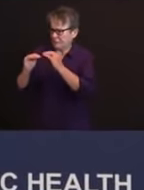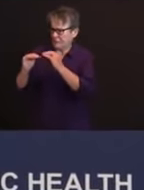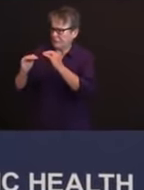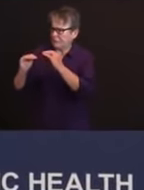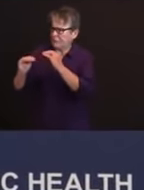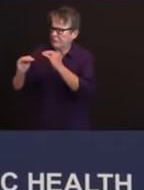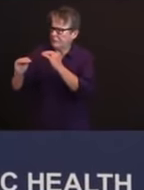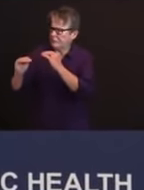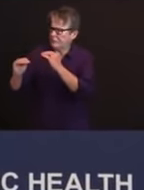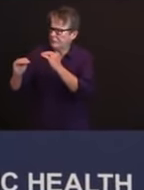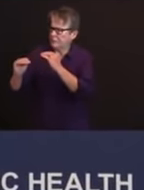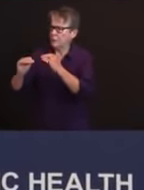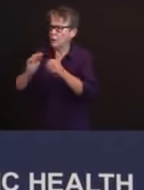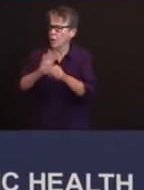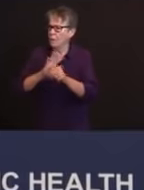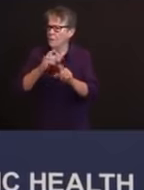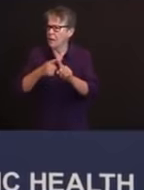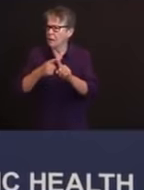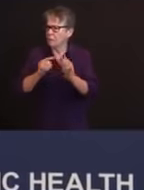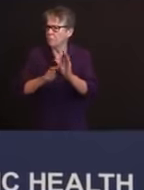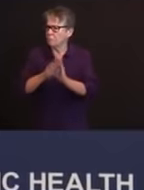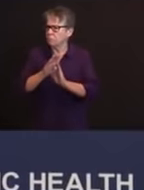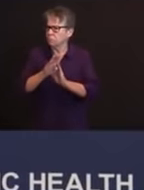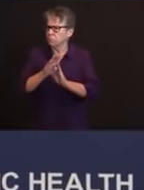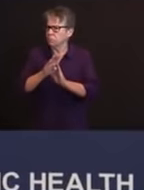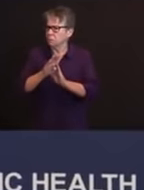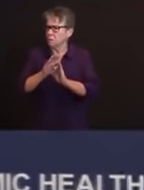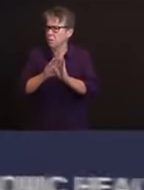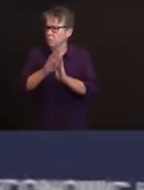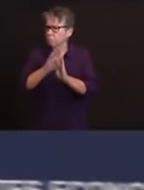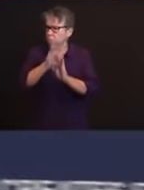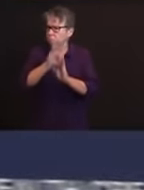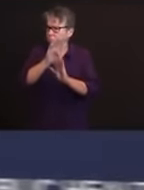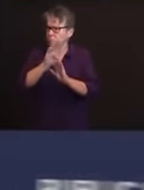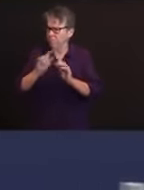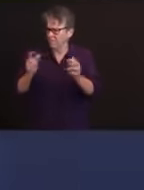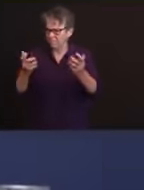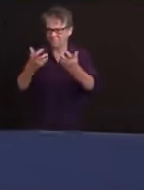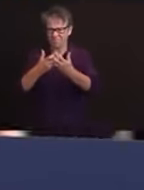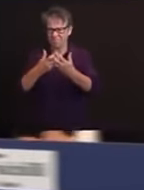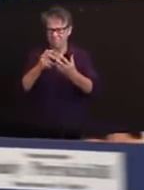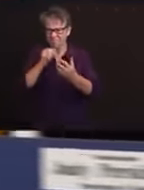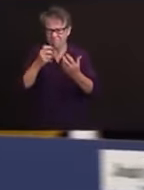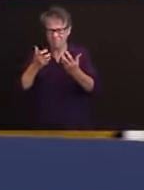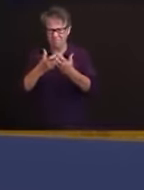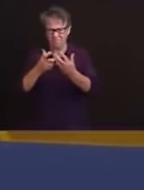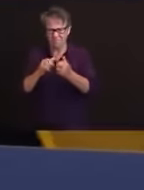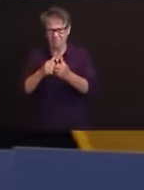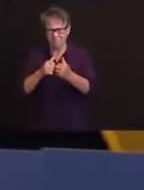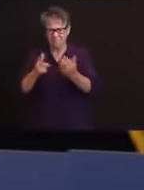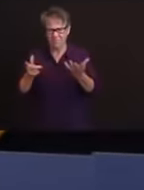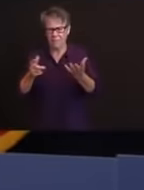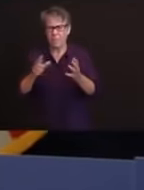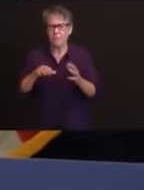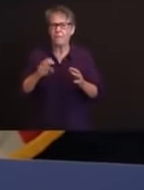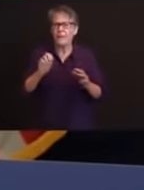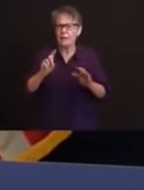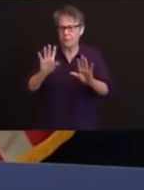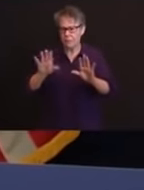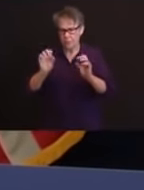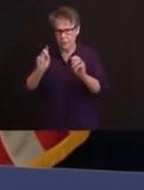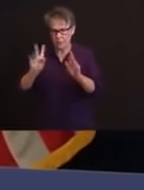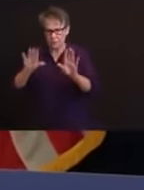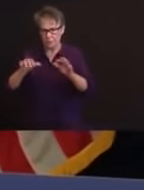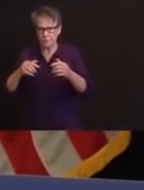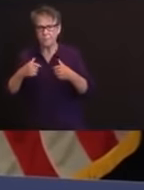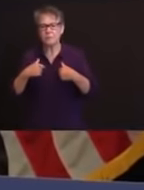up. How do you square those two realities? Well, a few general things when we talk about cases and we compare cases